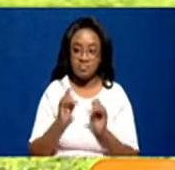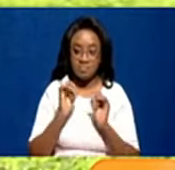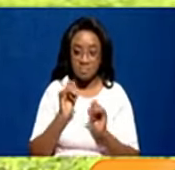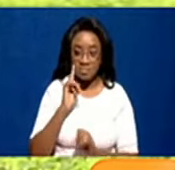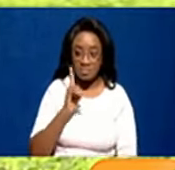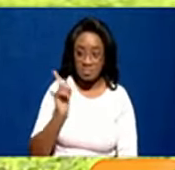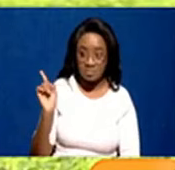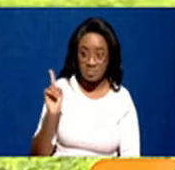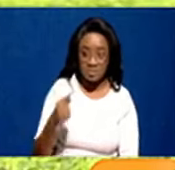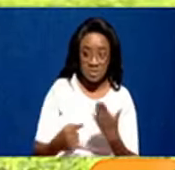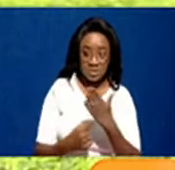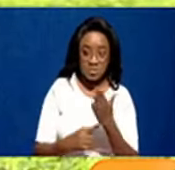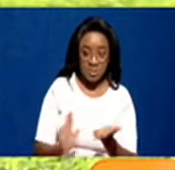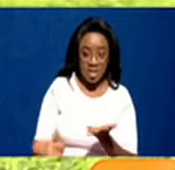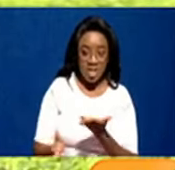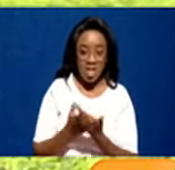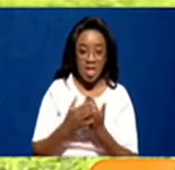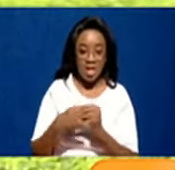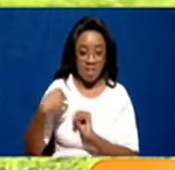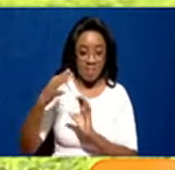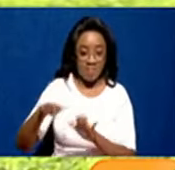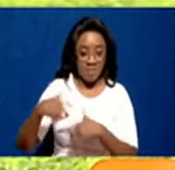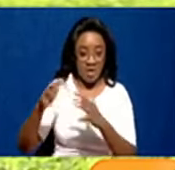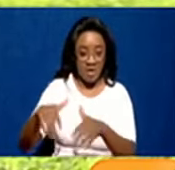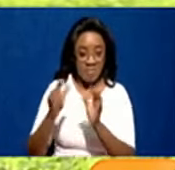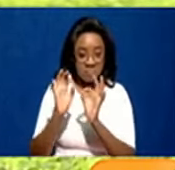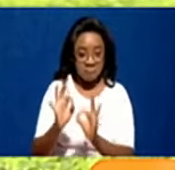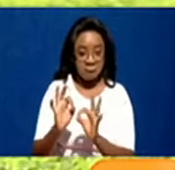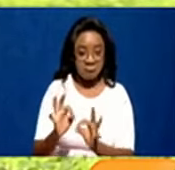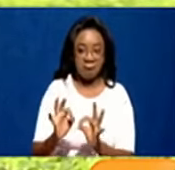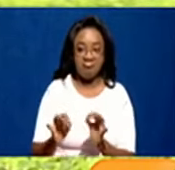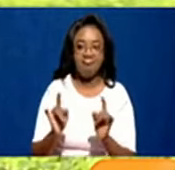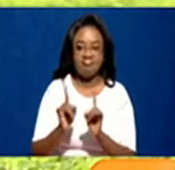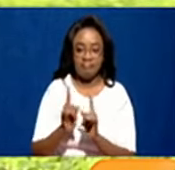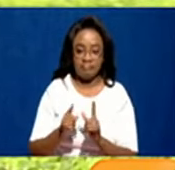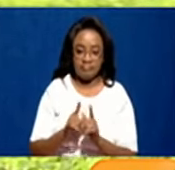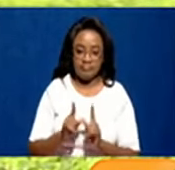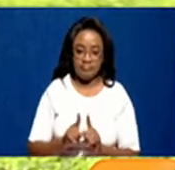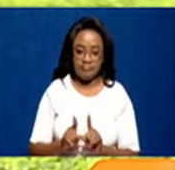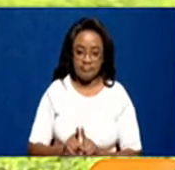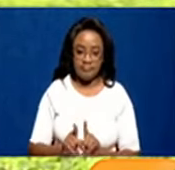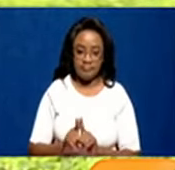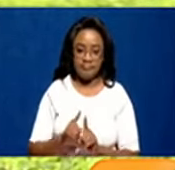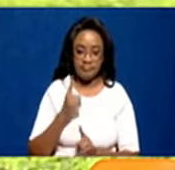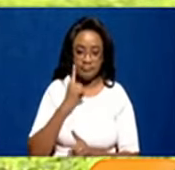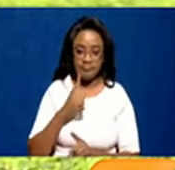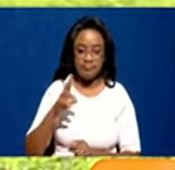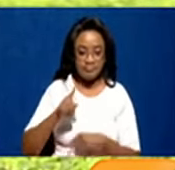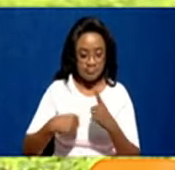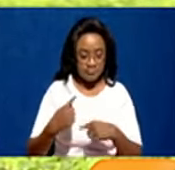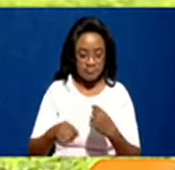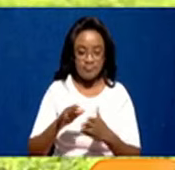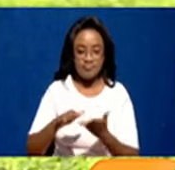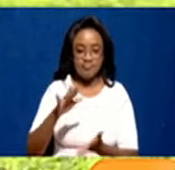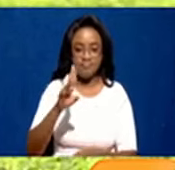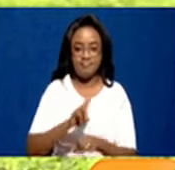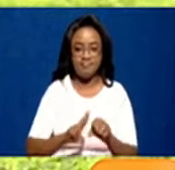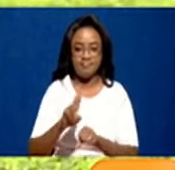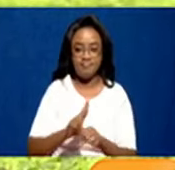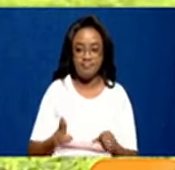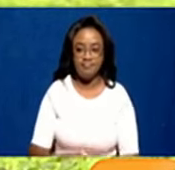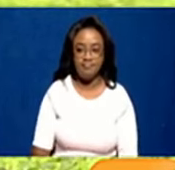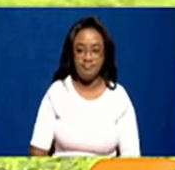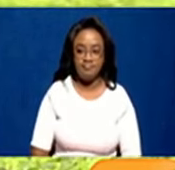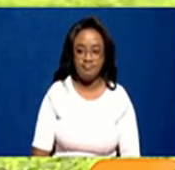this technology in farming is anything to go by, then increased usage remains unstoppable.